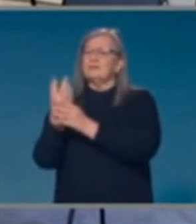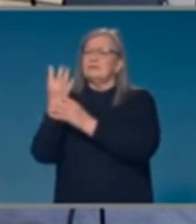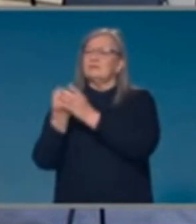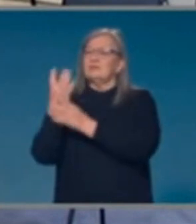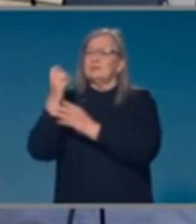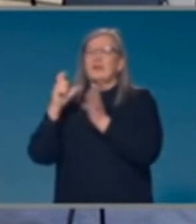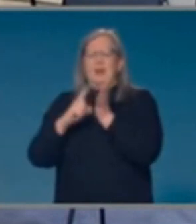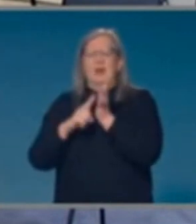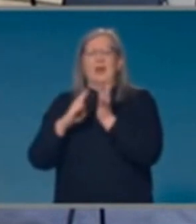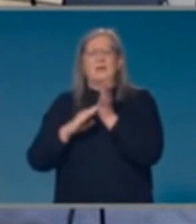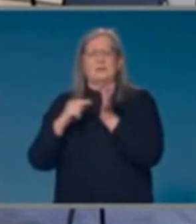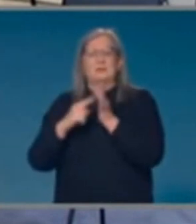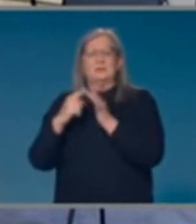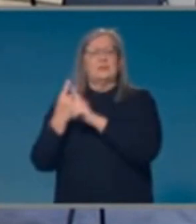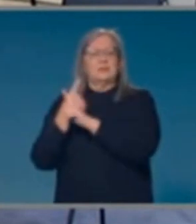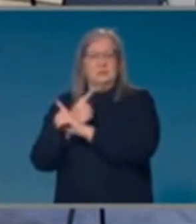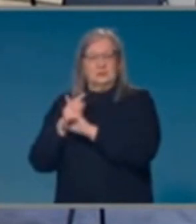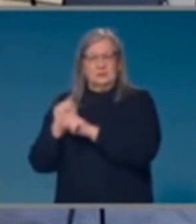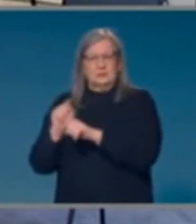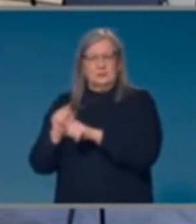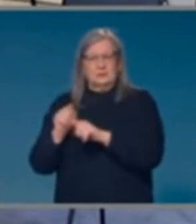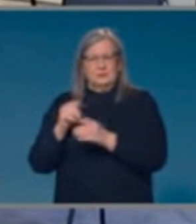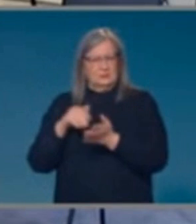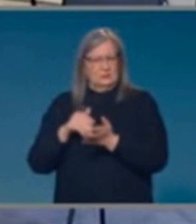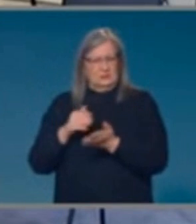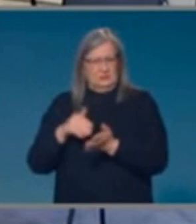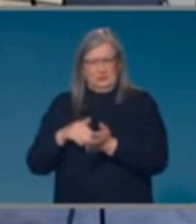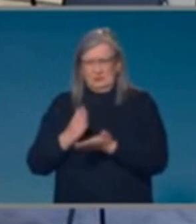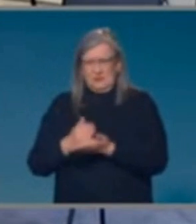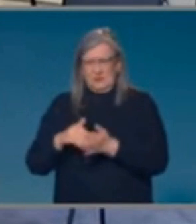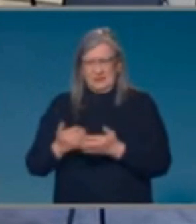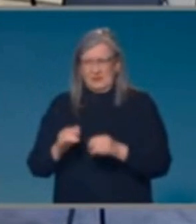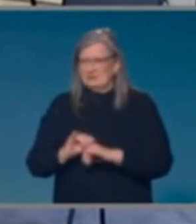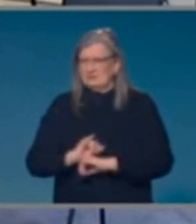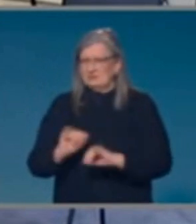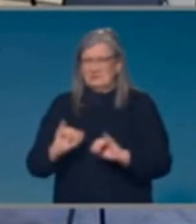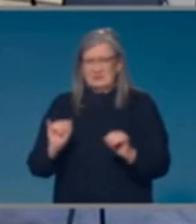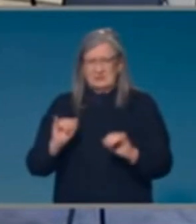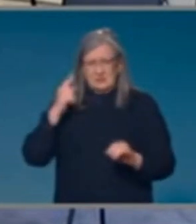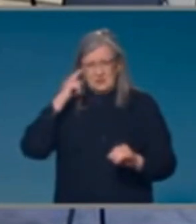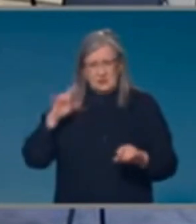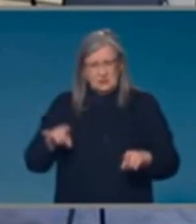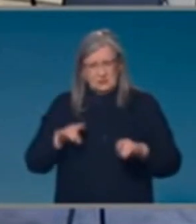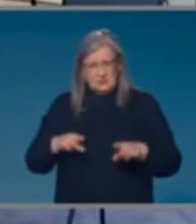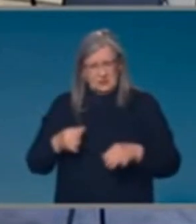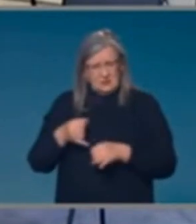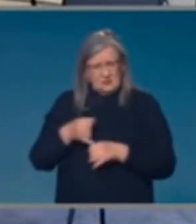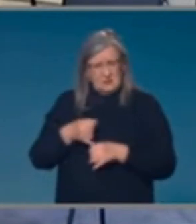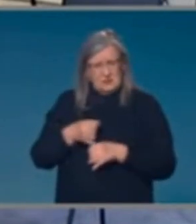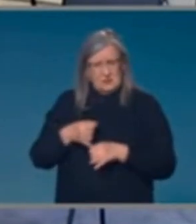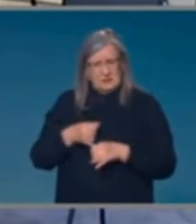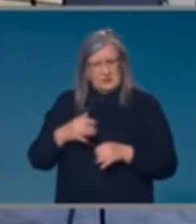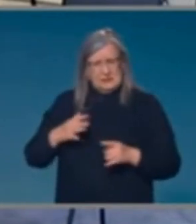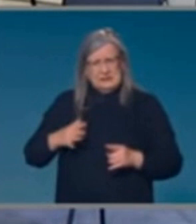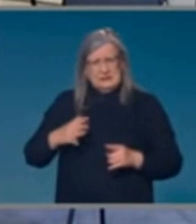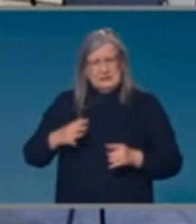emergency. Do you think there is a medical need for Australia to work towards adopting a policy of net